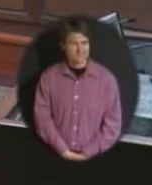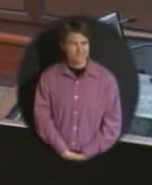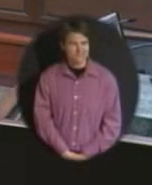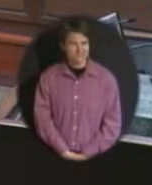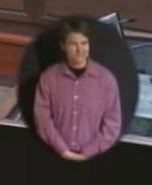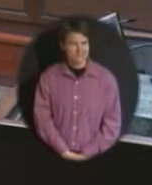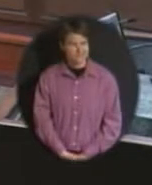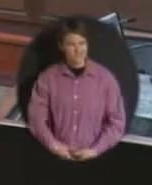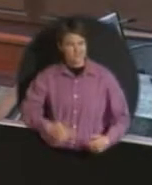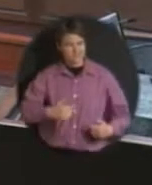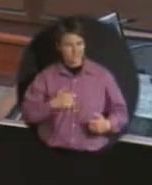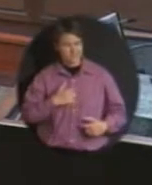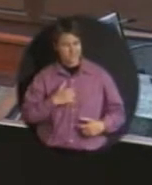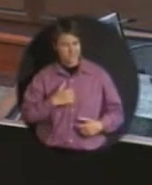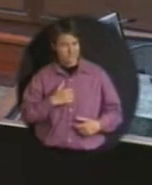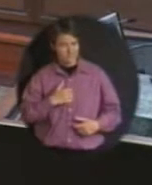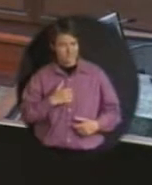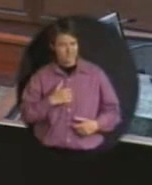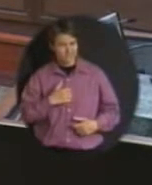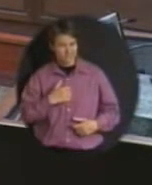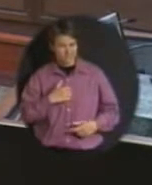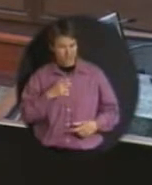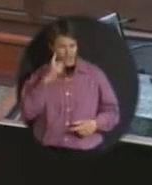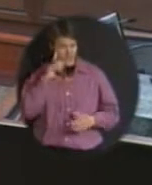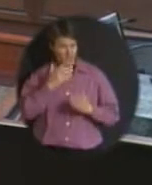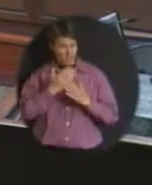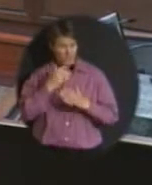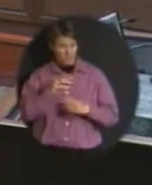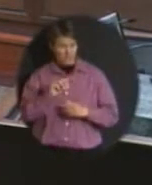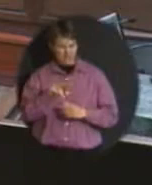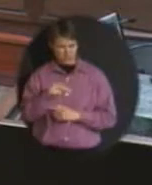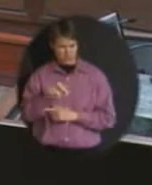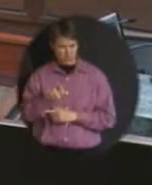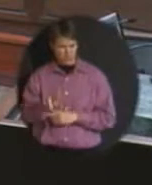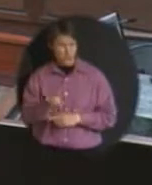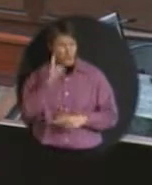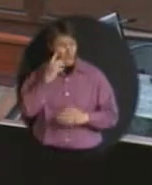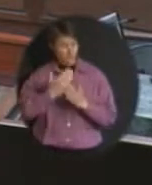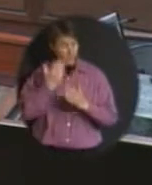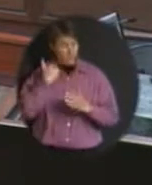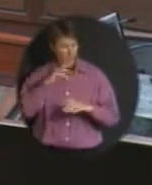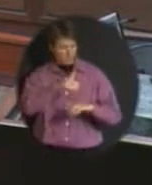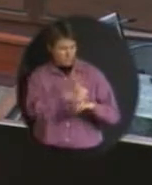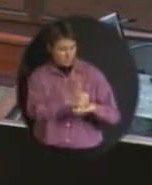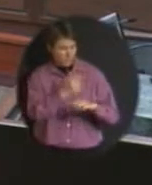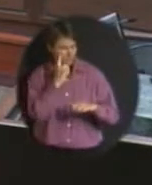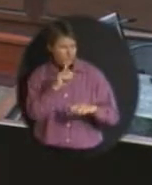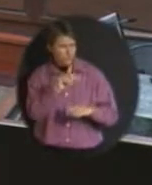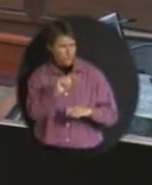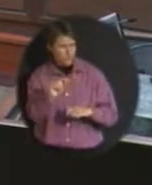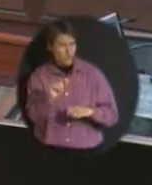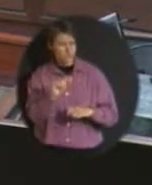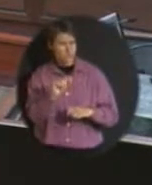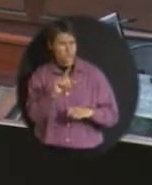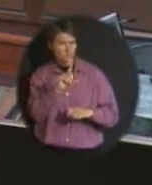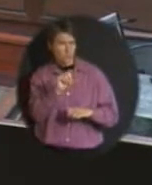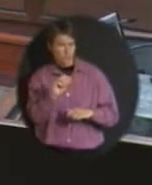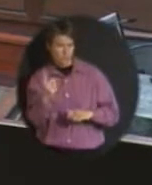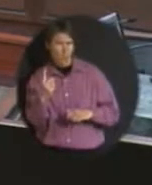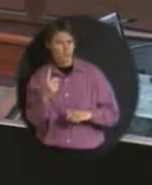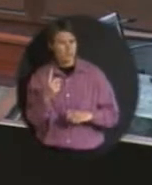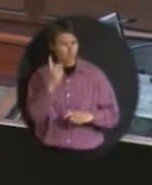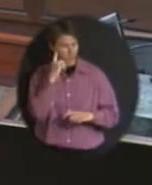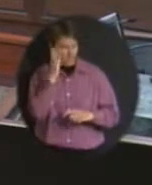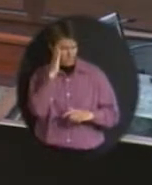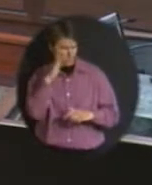You know, I think back when we first put that in place, at the time that we did that, probably 2000, 2001, and I know there's some folks